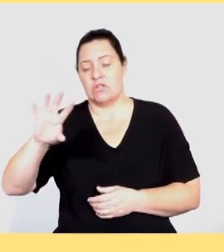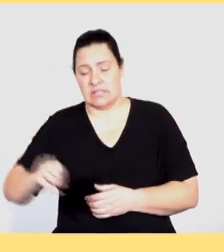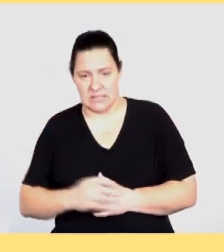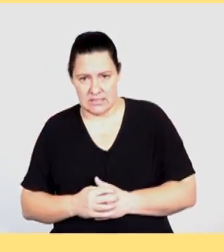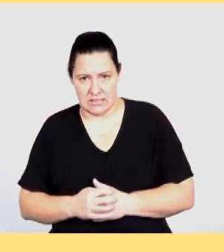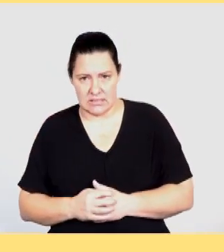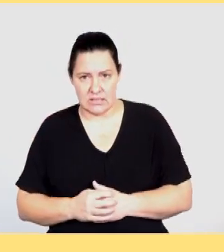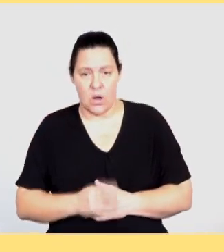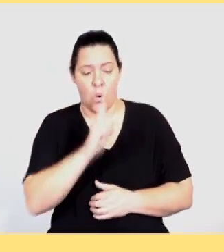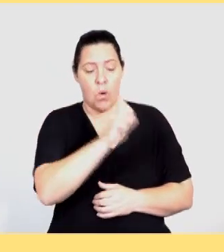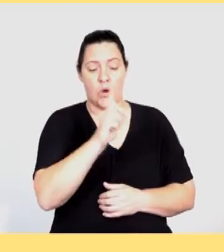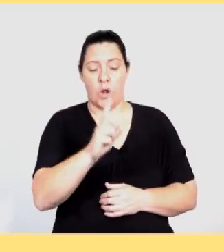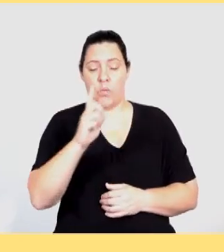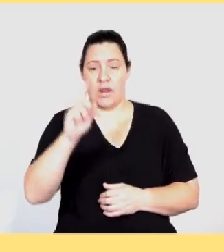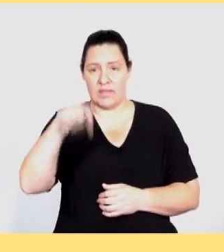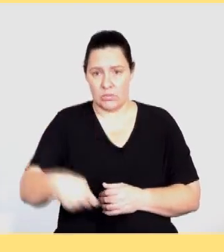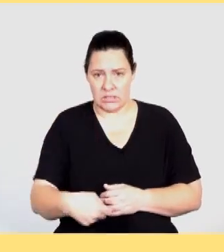111,740. That means here I'm going to have